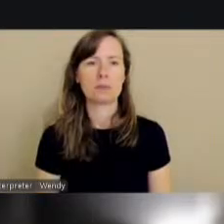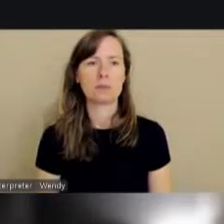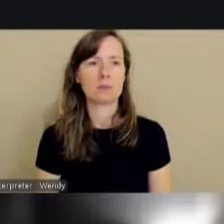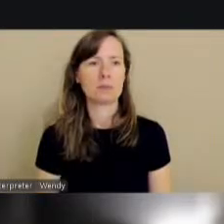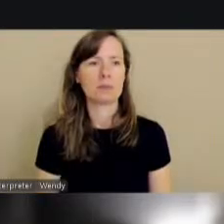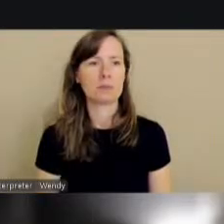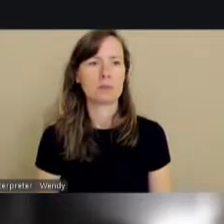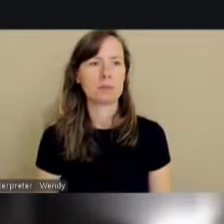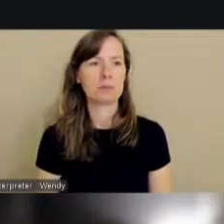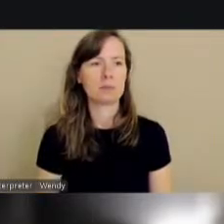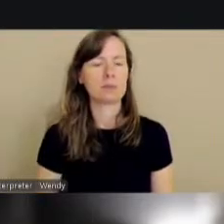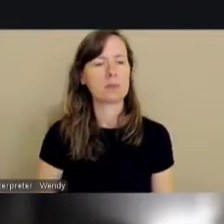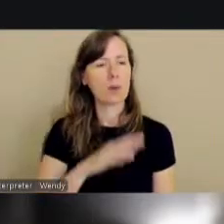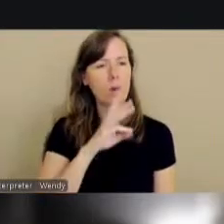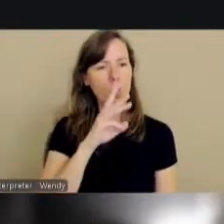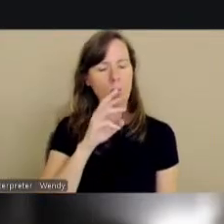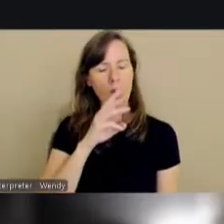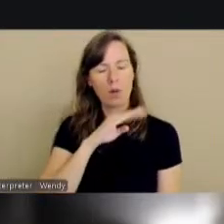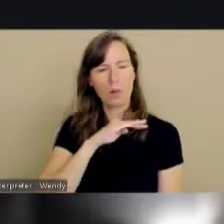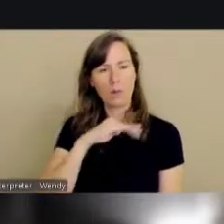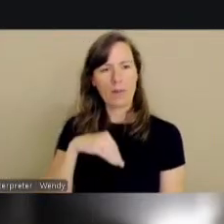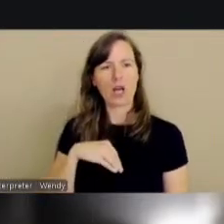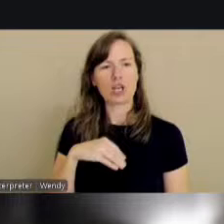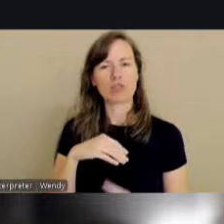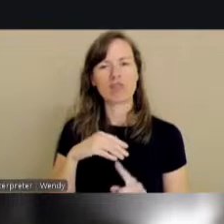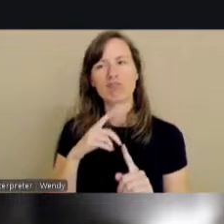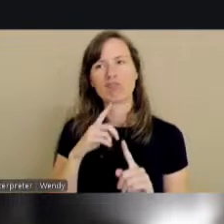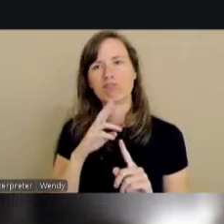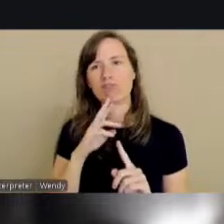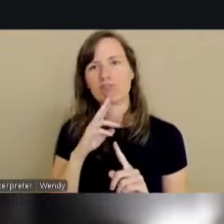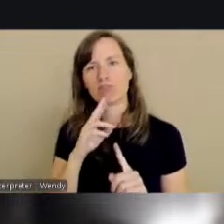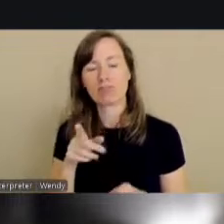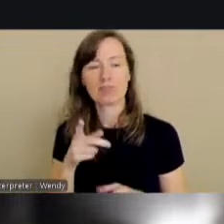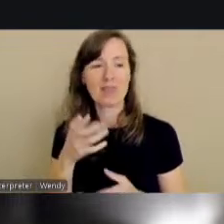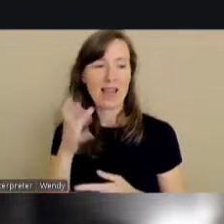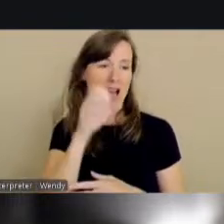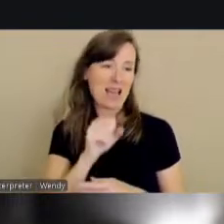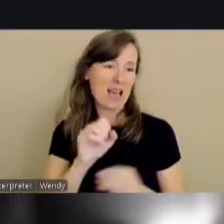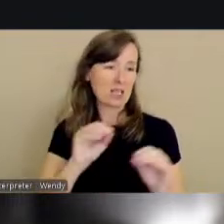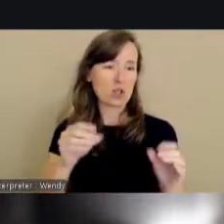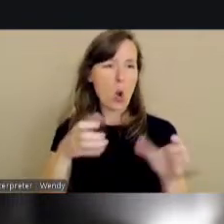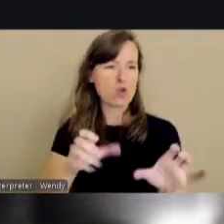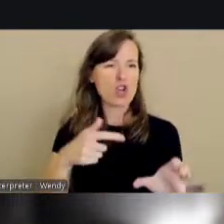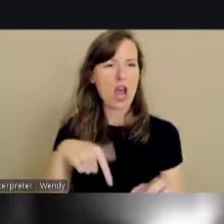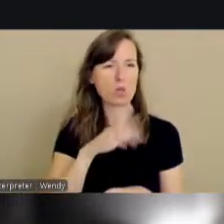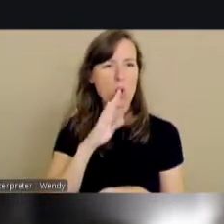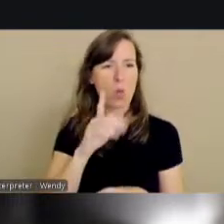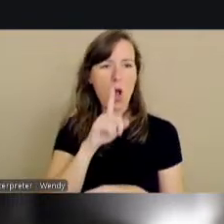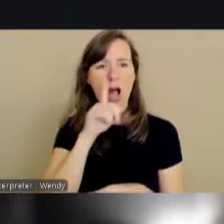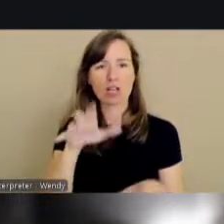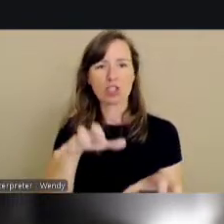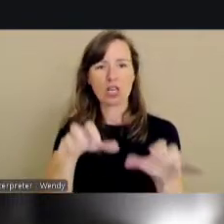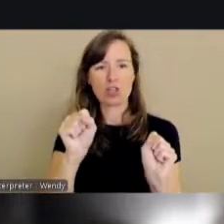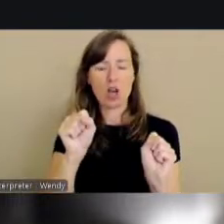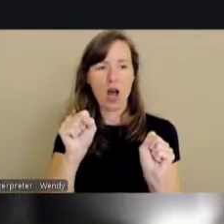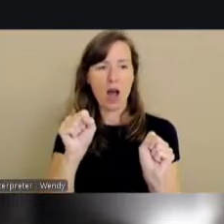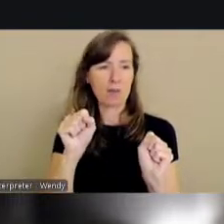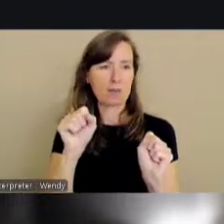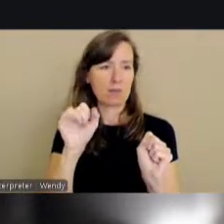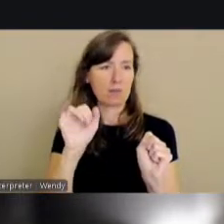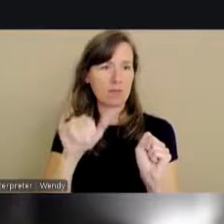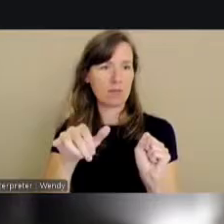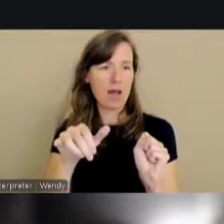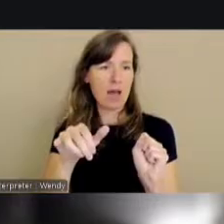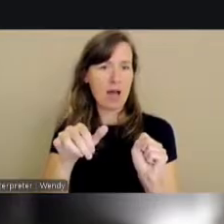I guess I would say there's no chance that we're going to actually adopt a 6 cent tax increase, right, guys? I mean, you're the